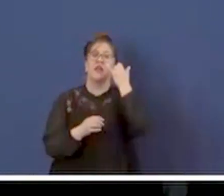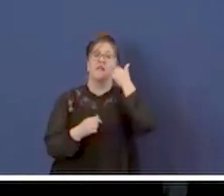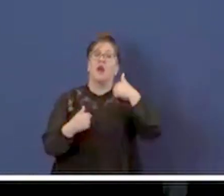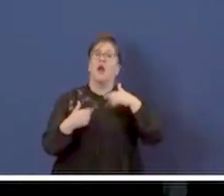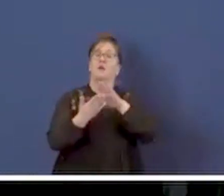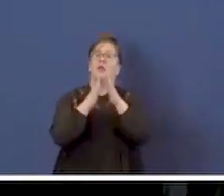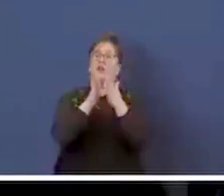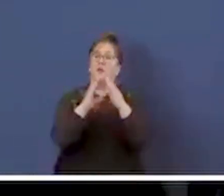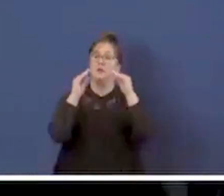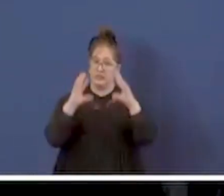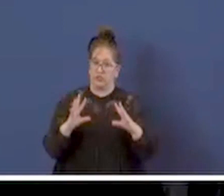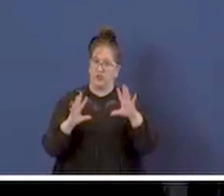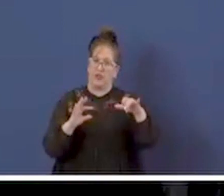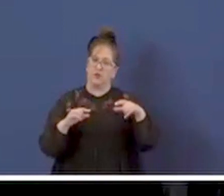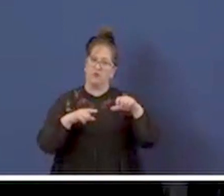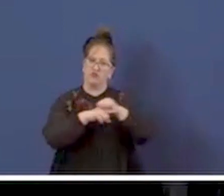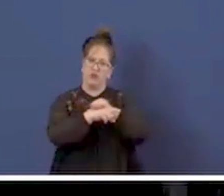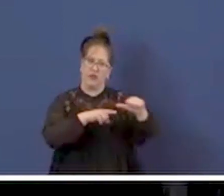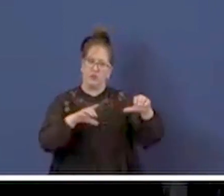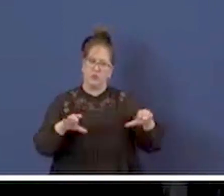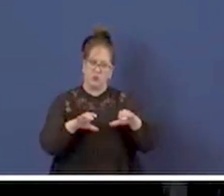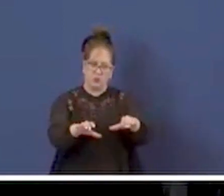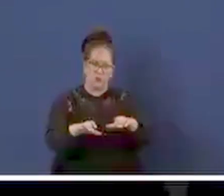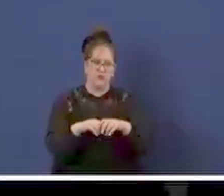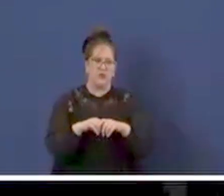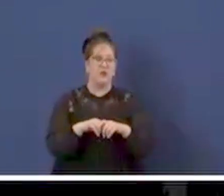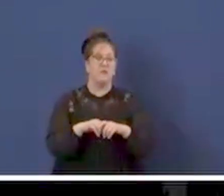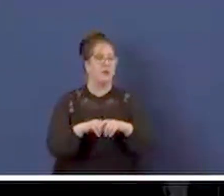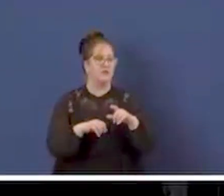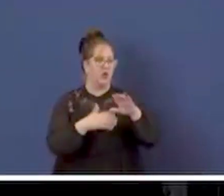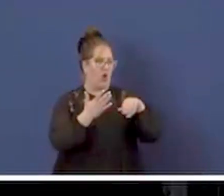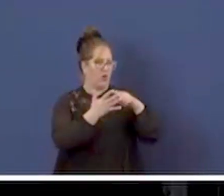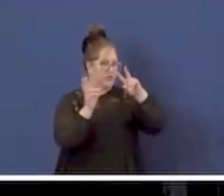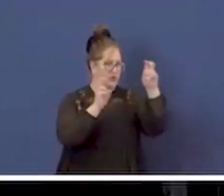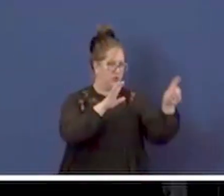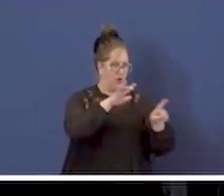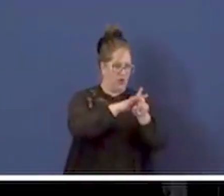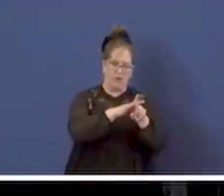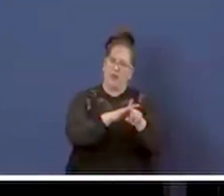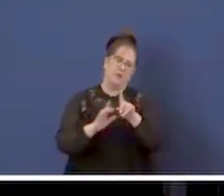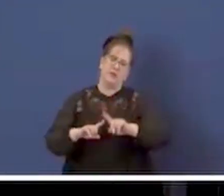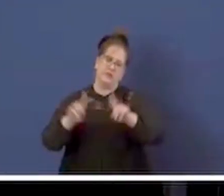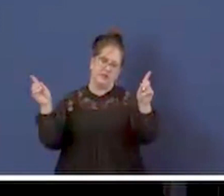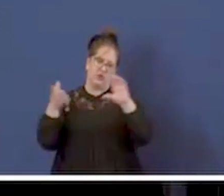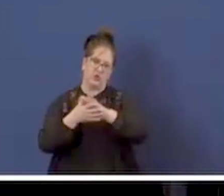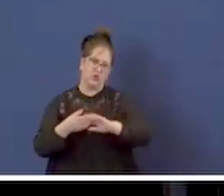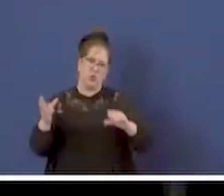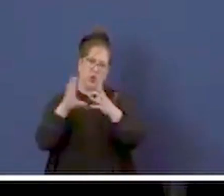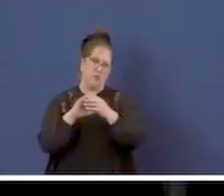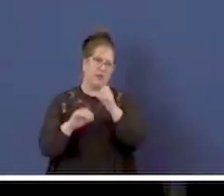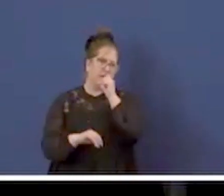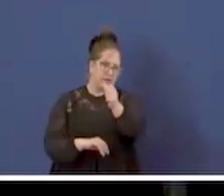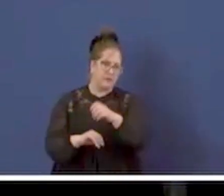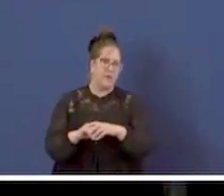I was being trained to do, also with no training on any of the issues that you brought up, it could have been a much different story, but I didn't,